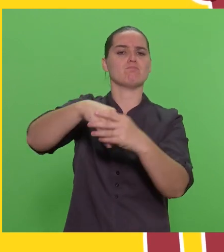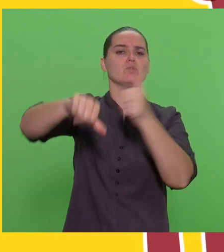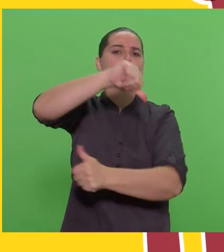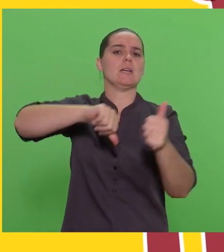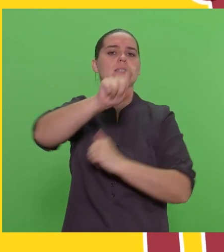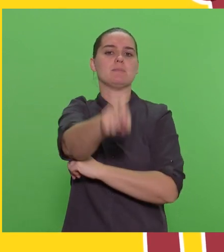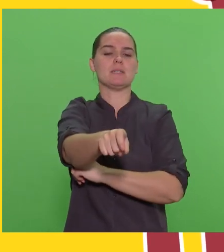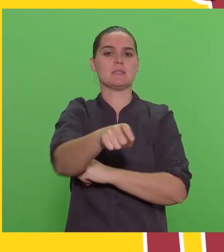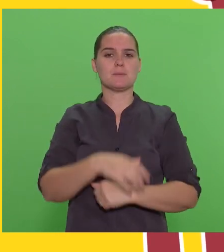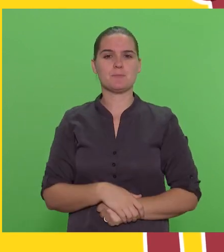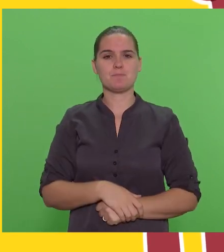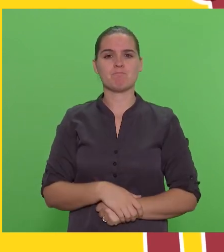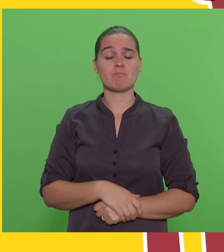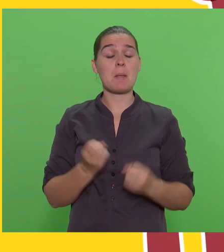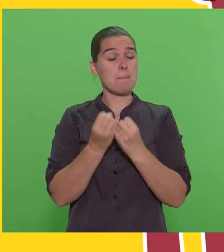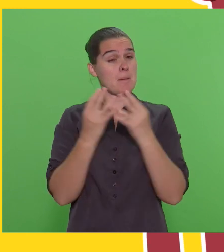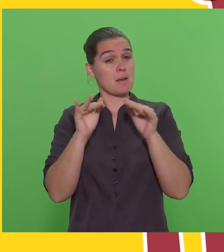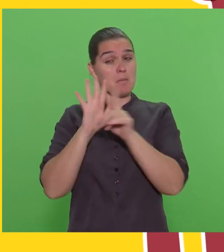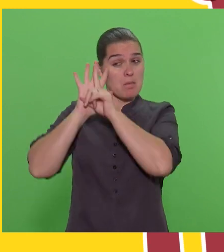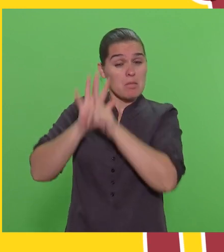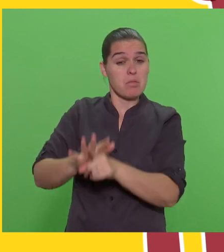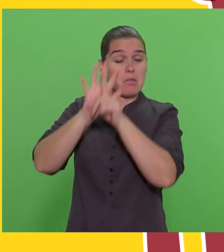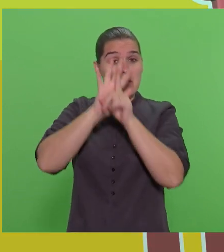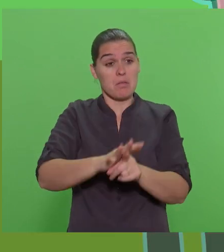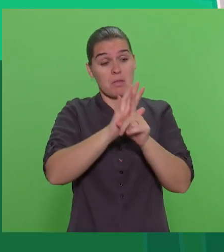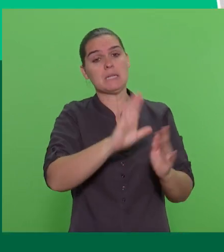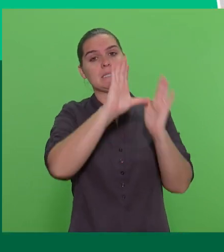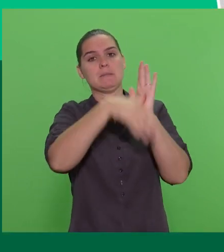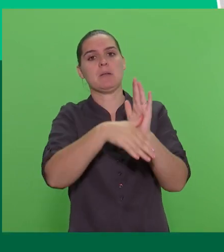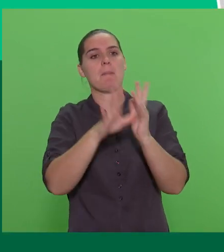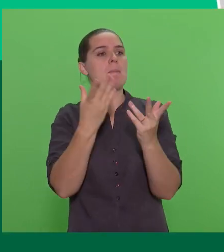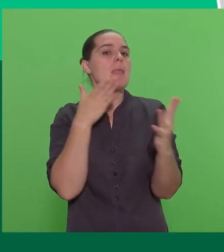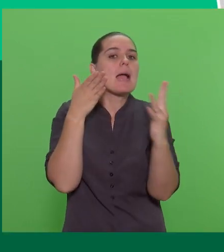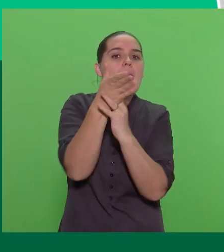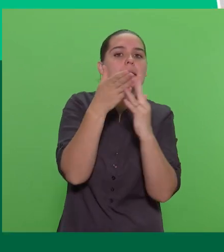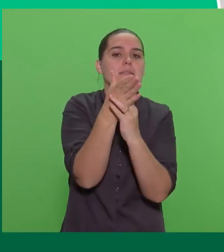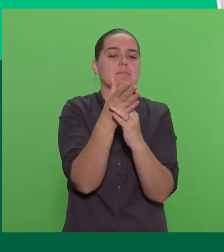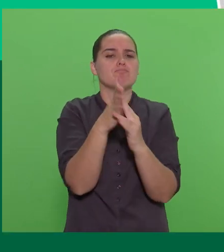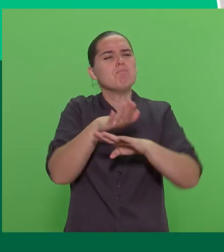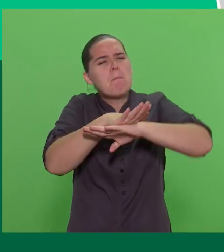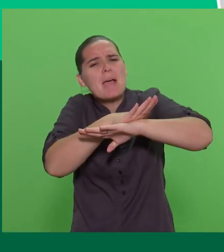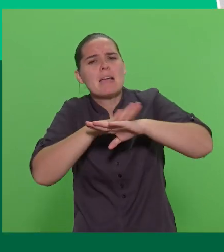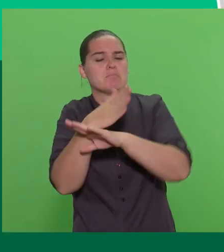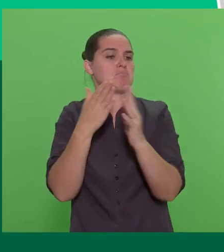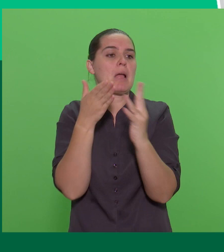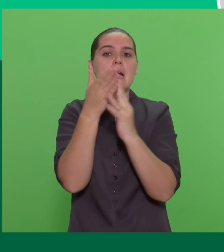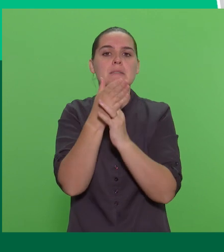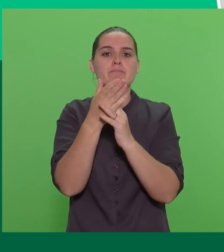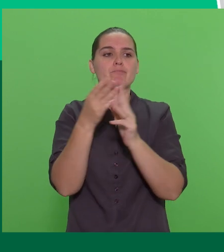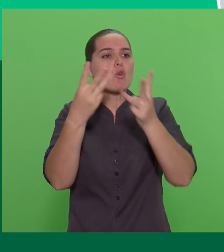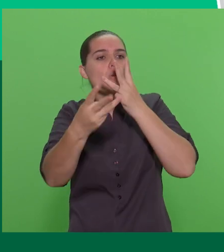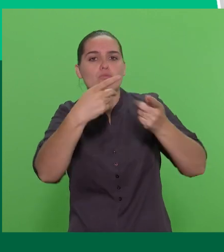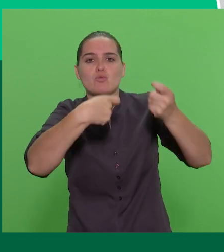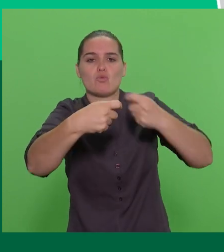opportunities, are able to participate fully in society. Unfair discrimination includes being unable to access